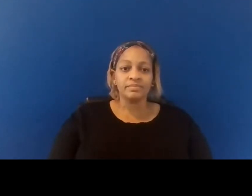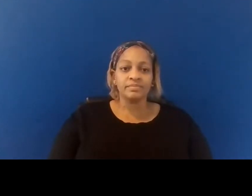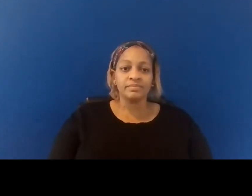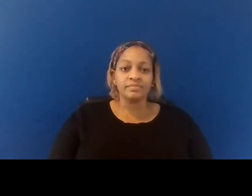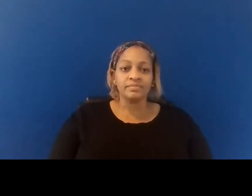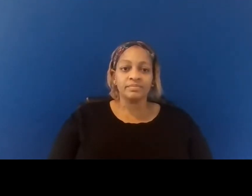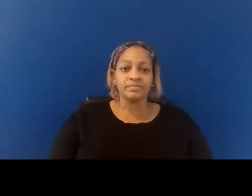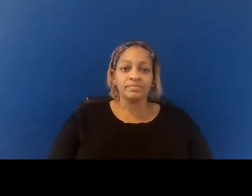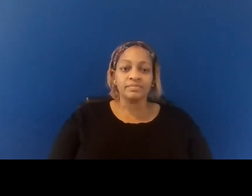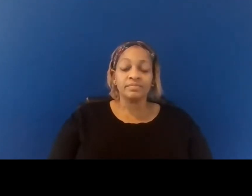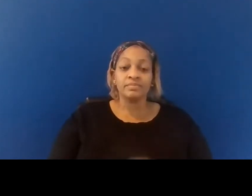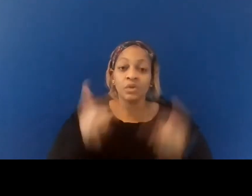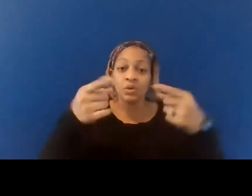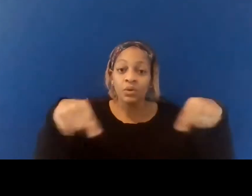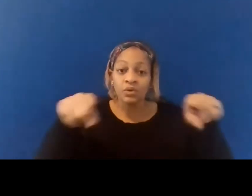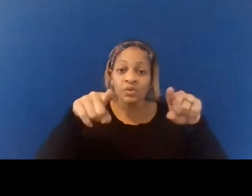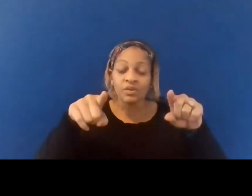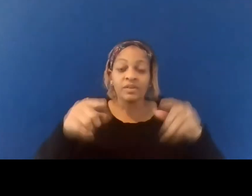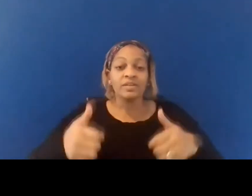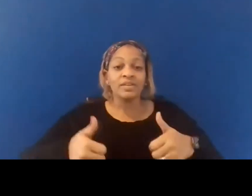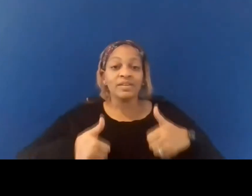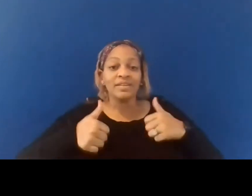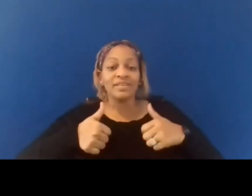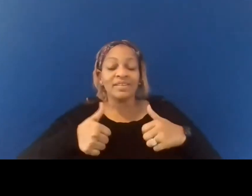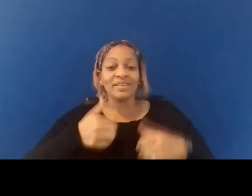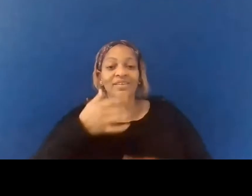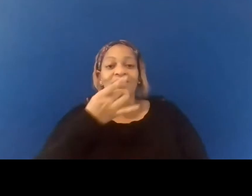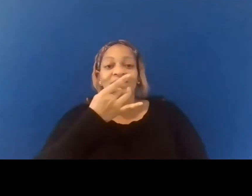For you are the living light